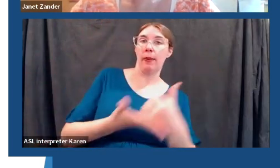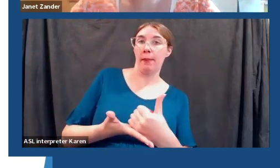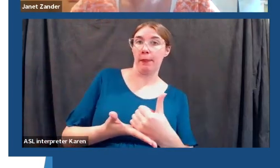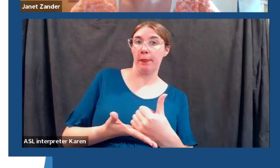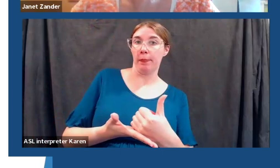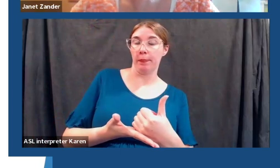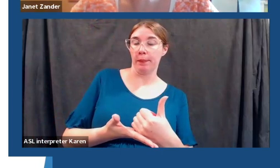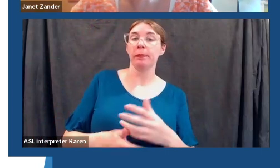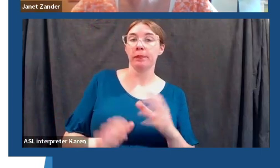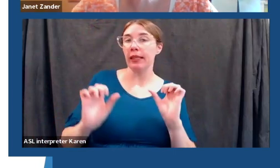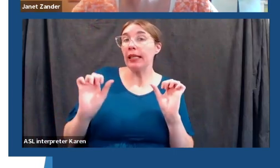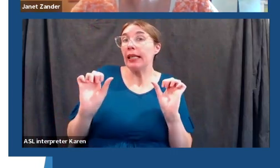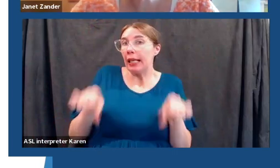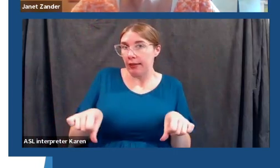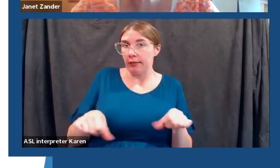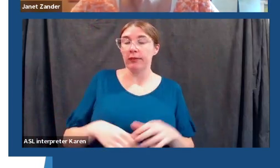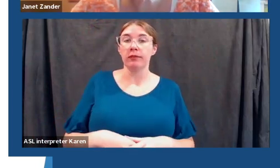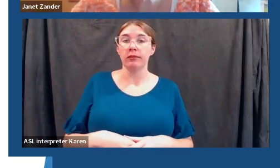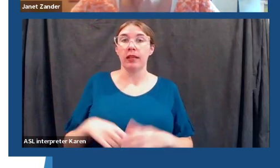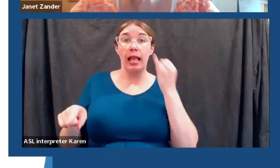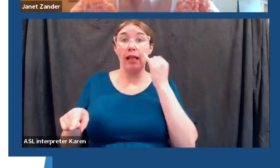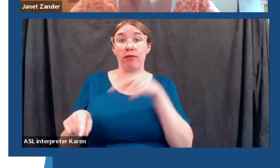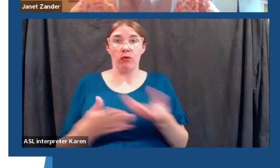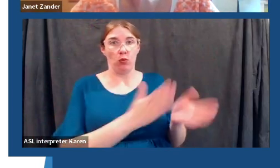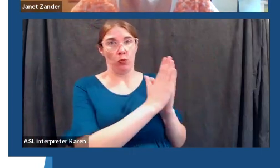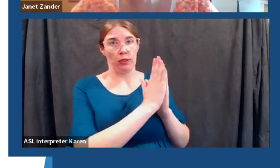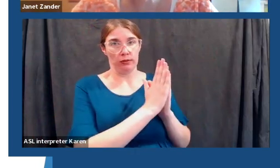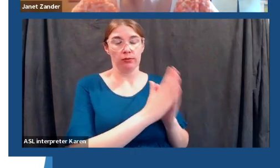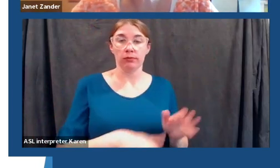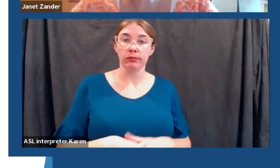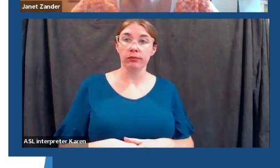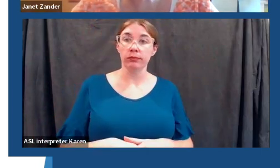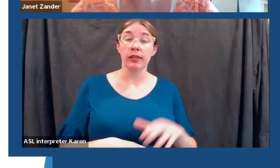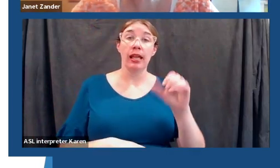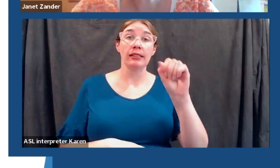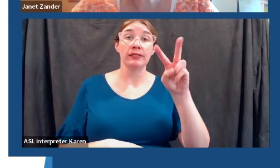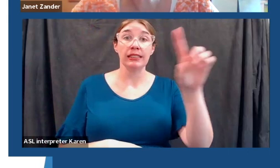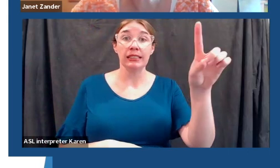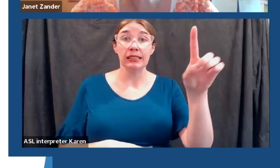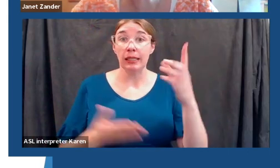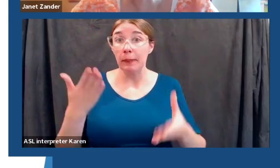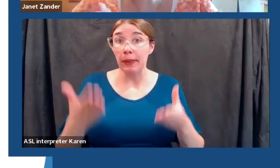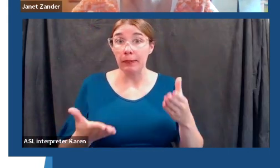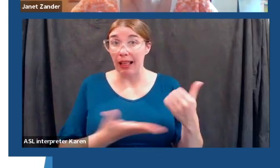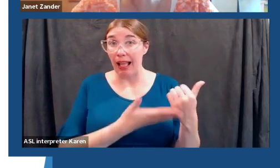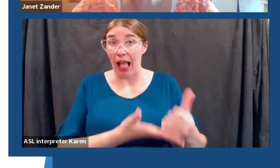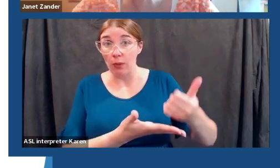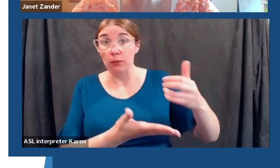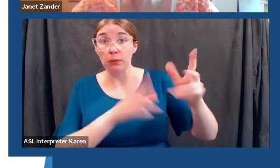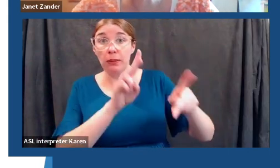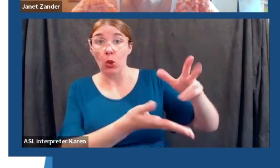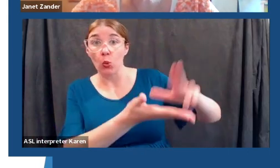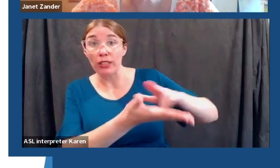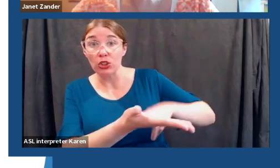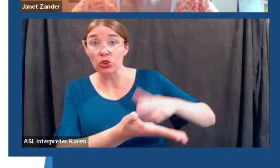The special voting deputies who are conducting these visits may or may not be able to register them. Remember, again, that time